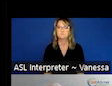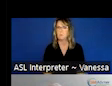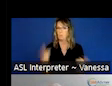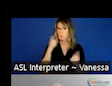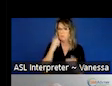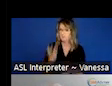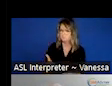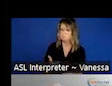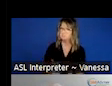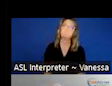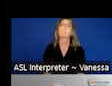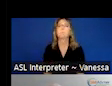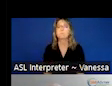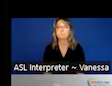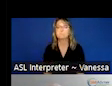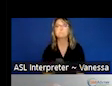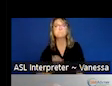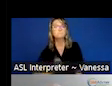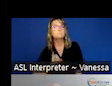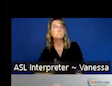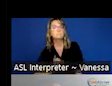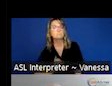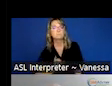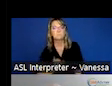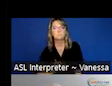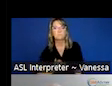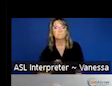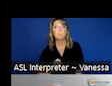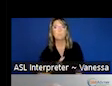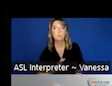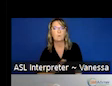that choice? Ooh, Mhm. ooh.